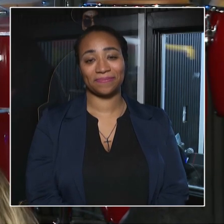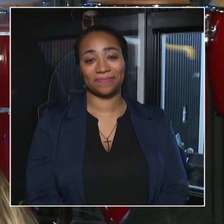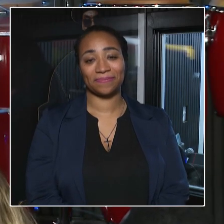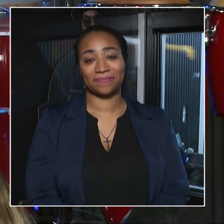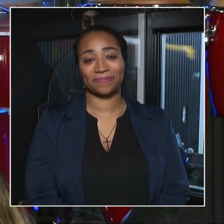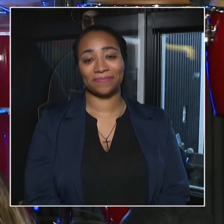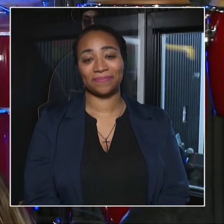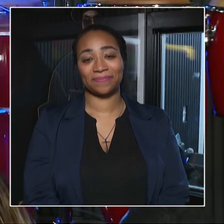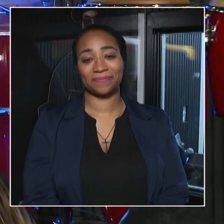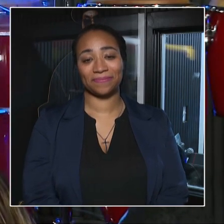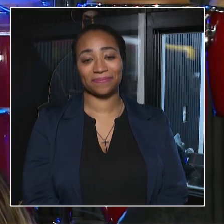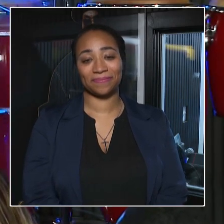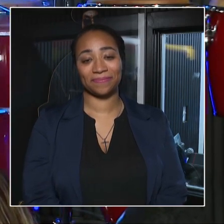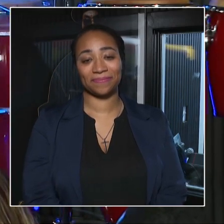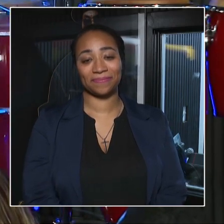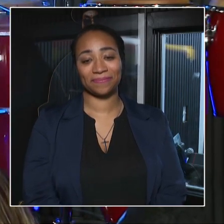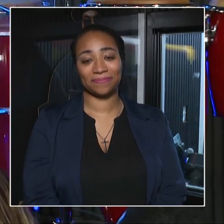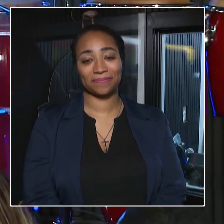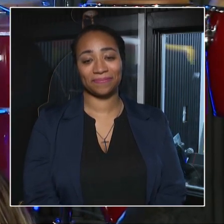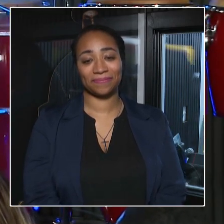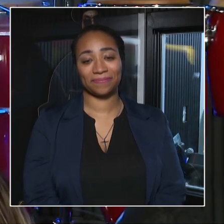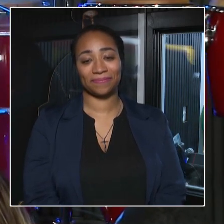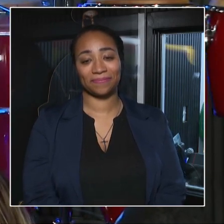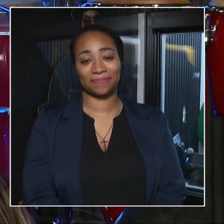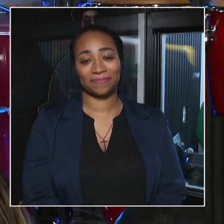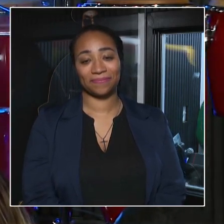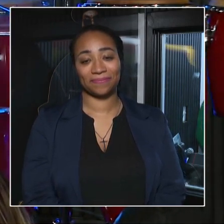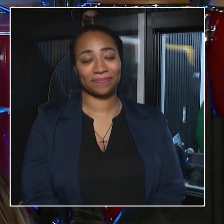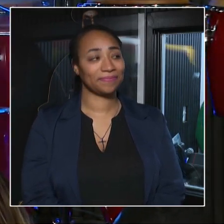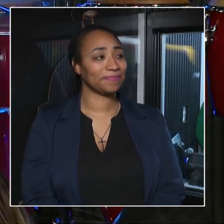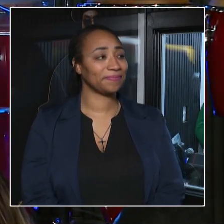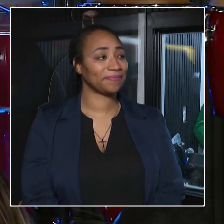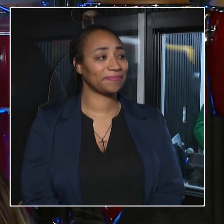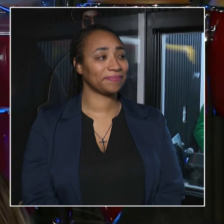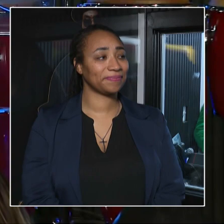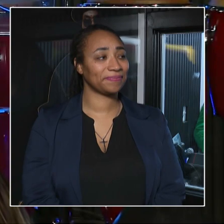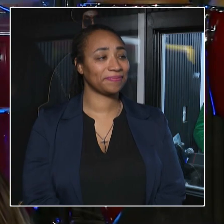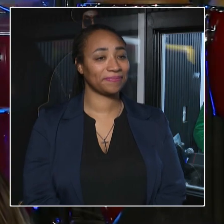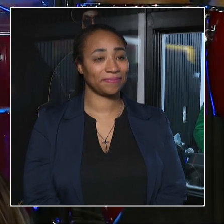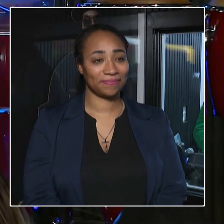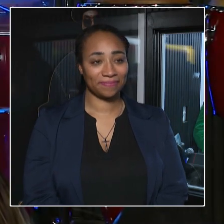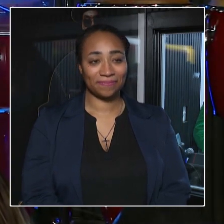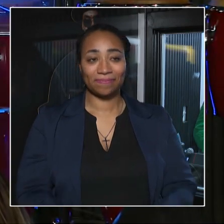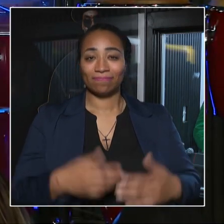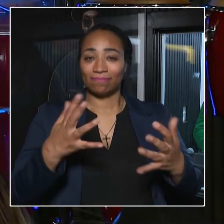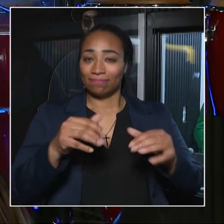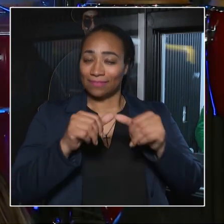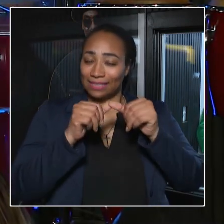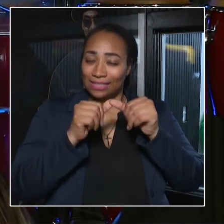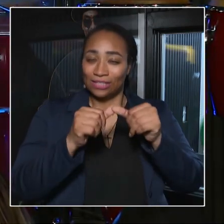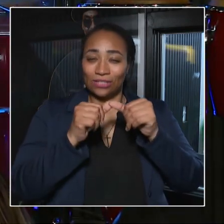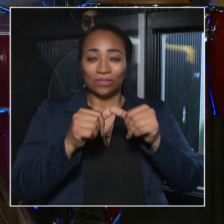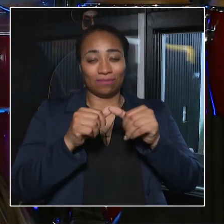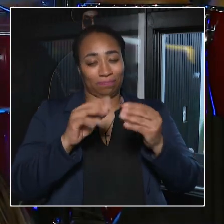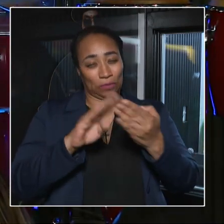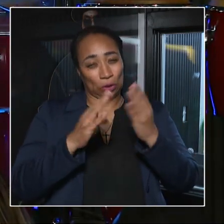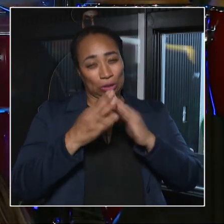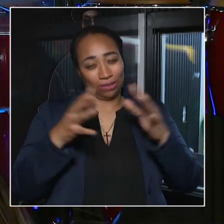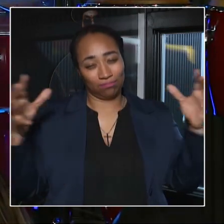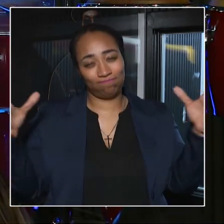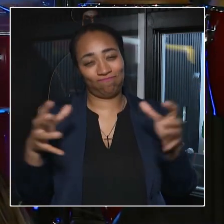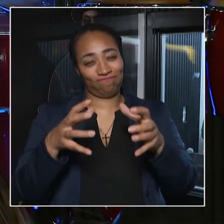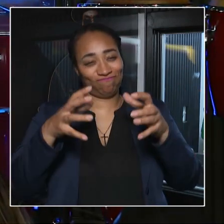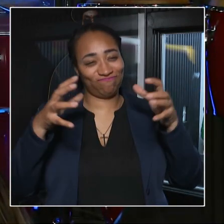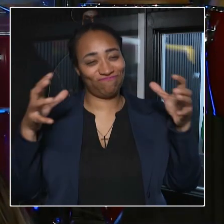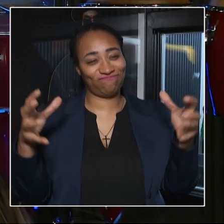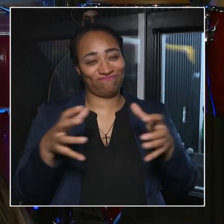And to stop the violence in our communities, we encourage you to come. This is a multi-million-dollar business, and it brings a lot